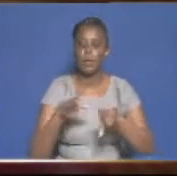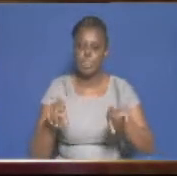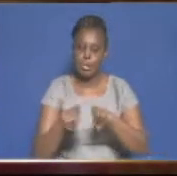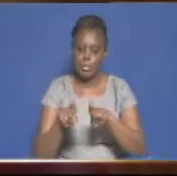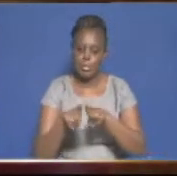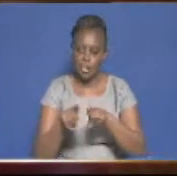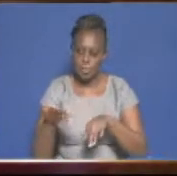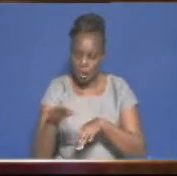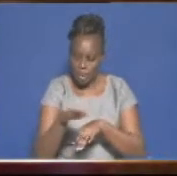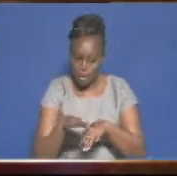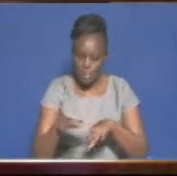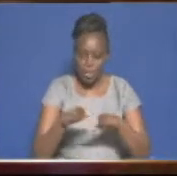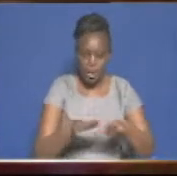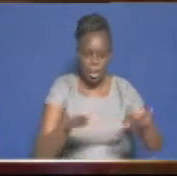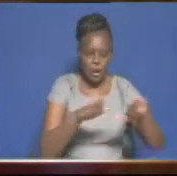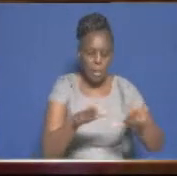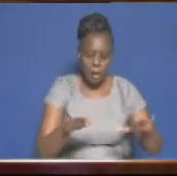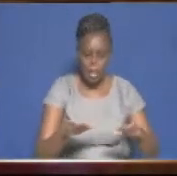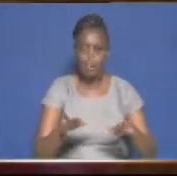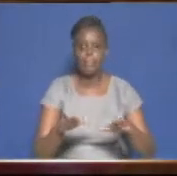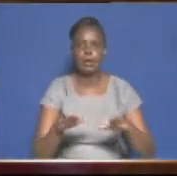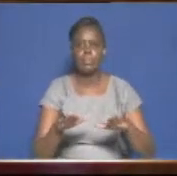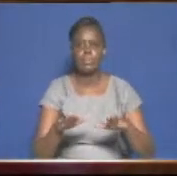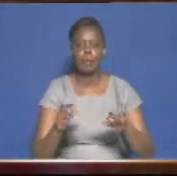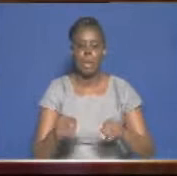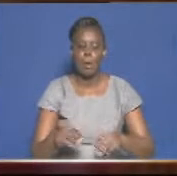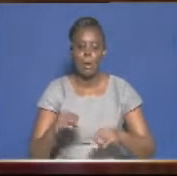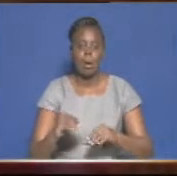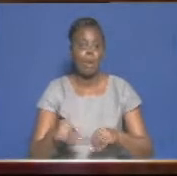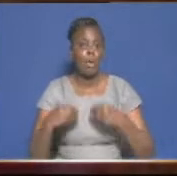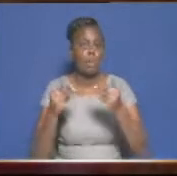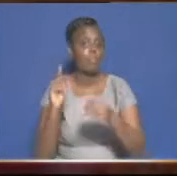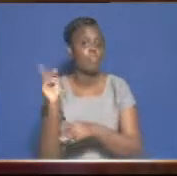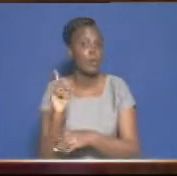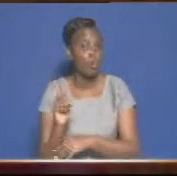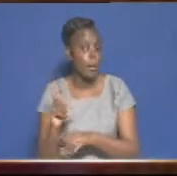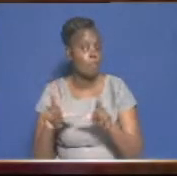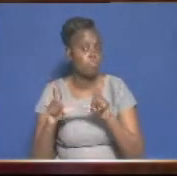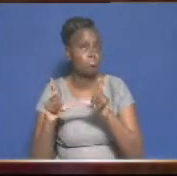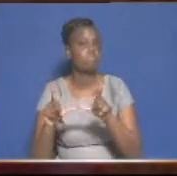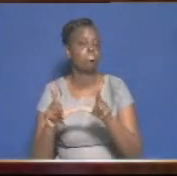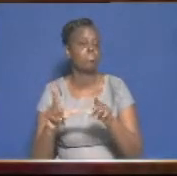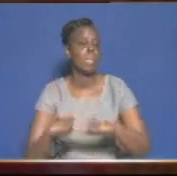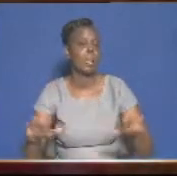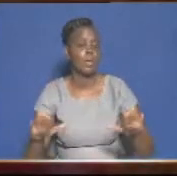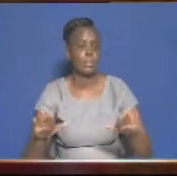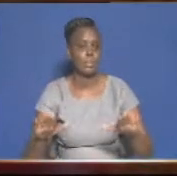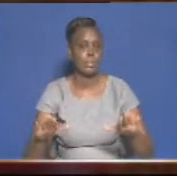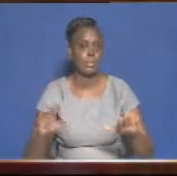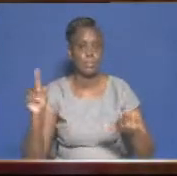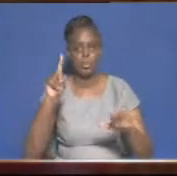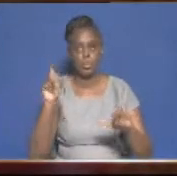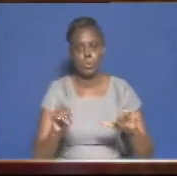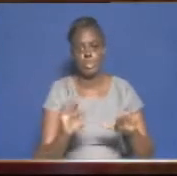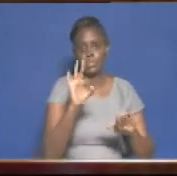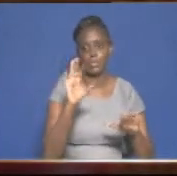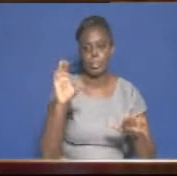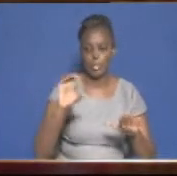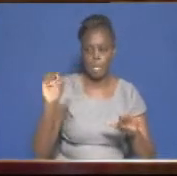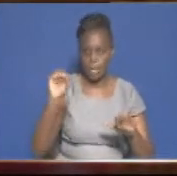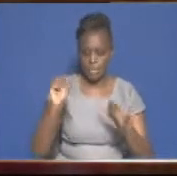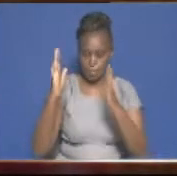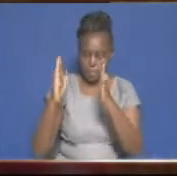parcels of land will be issued? Question number three, could the Cabinet Secretary